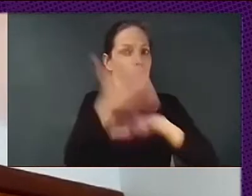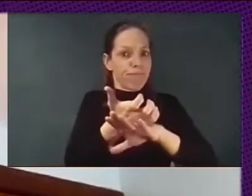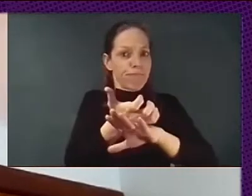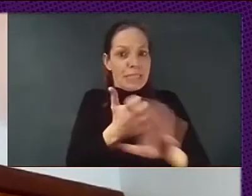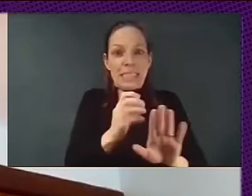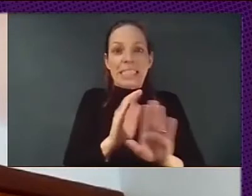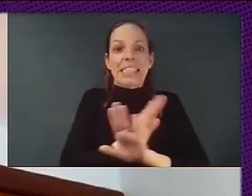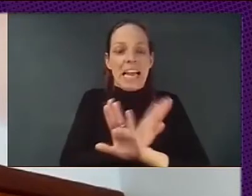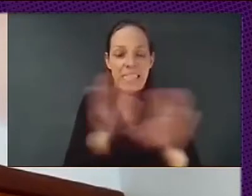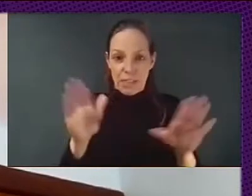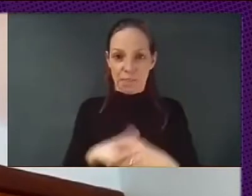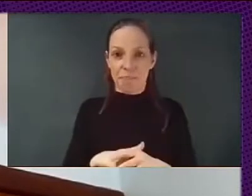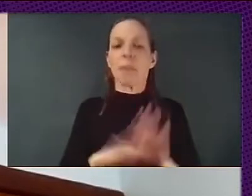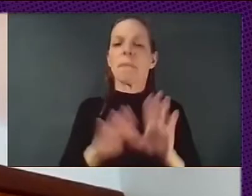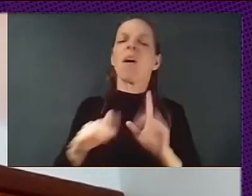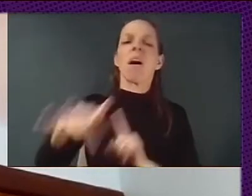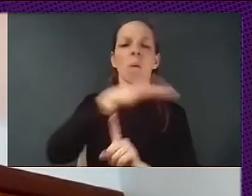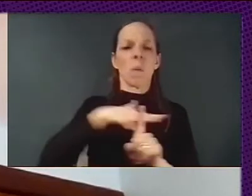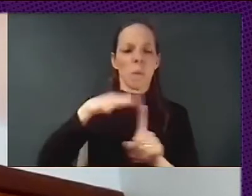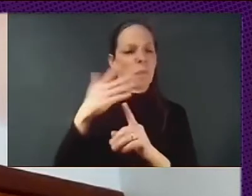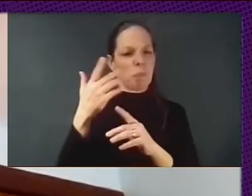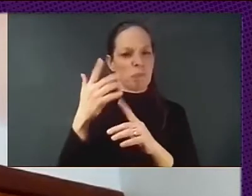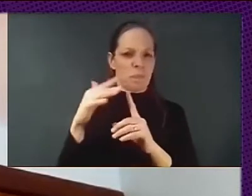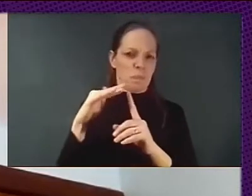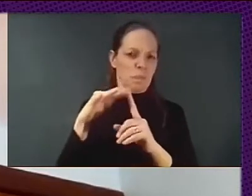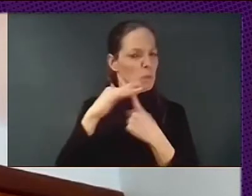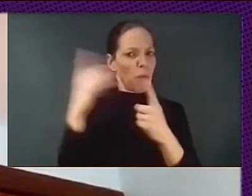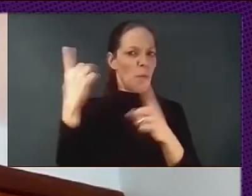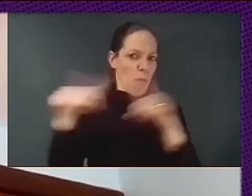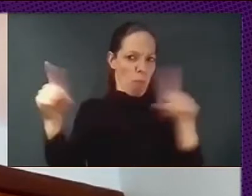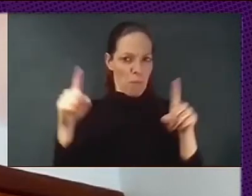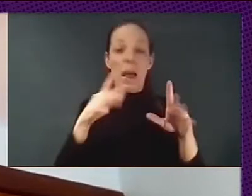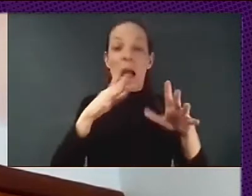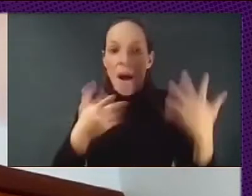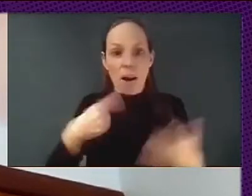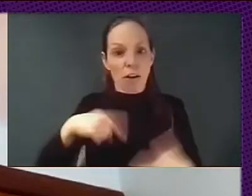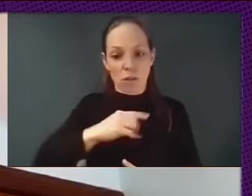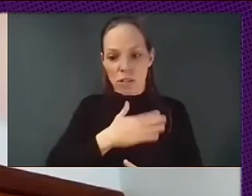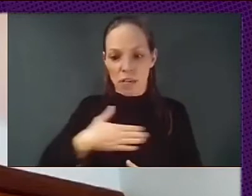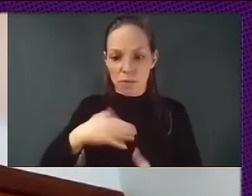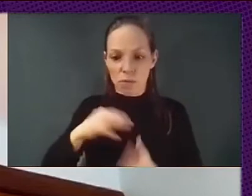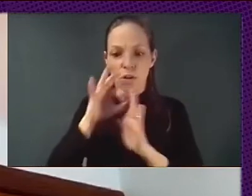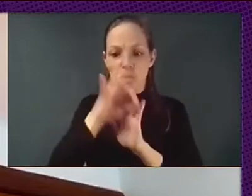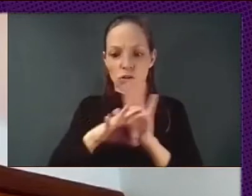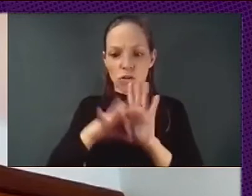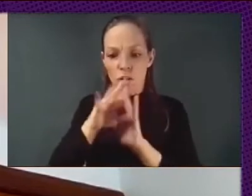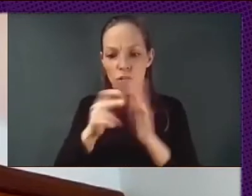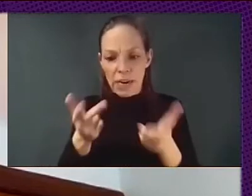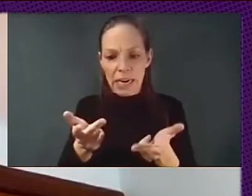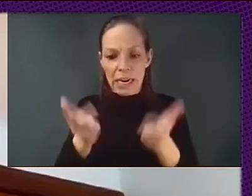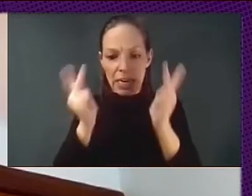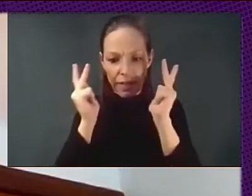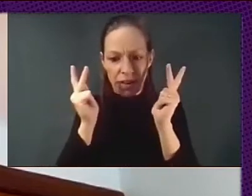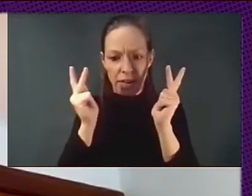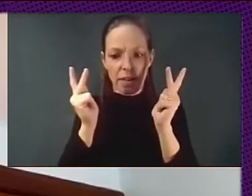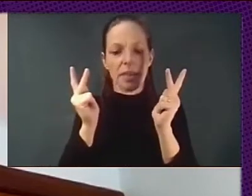free software, anybody is free to use the program. Anybody is free to modify the program. And then you can share exact